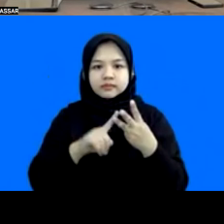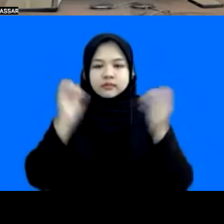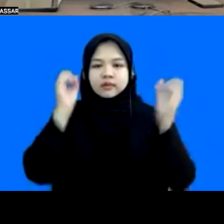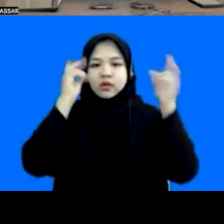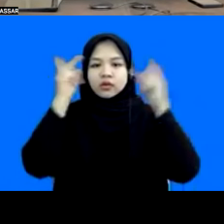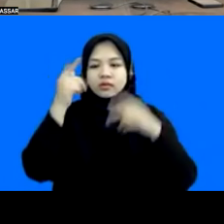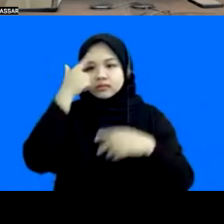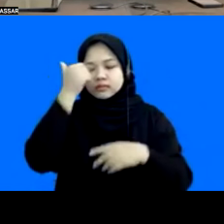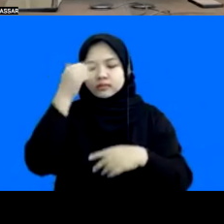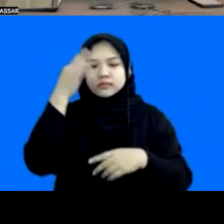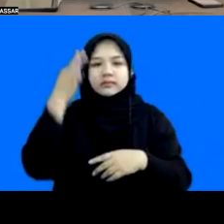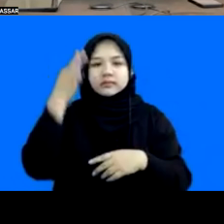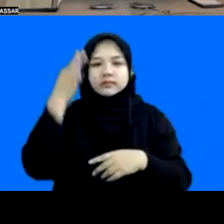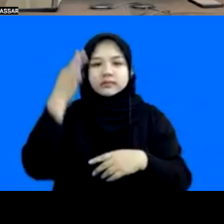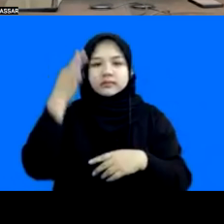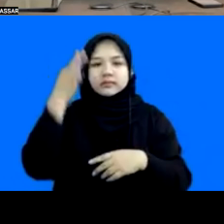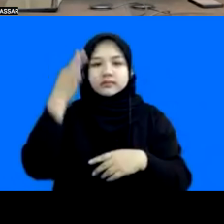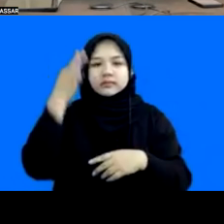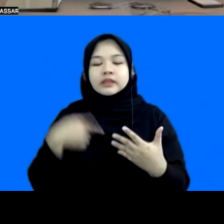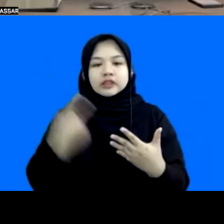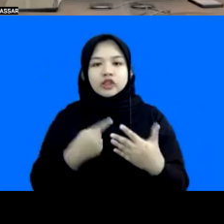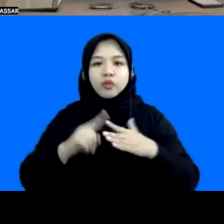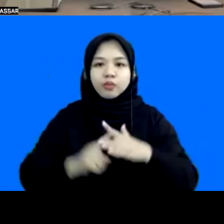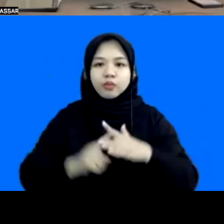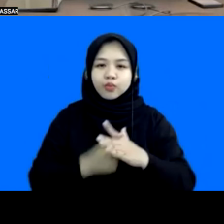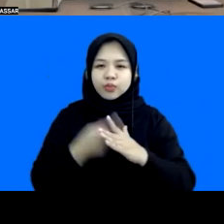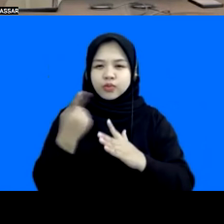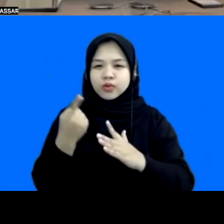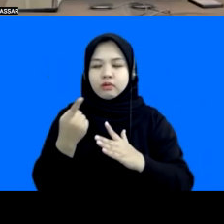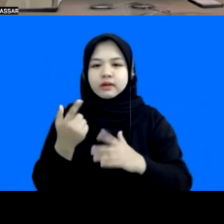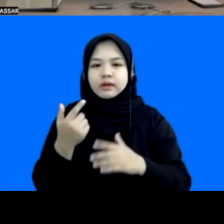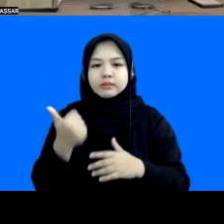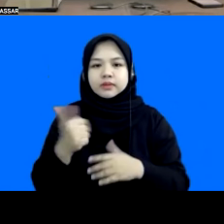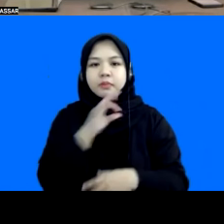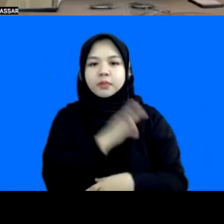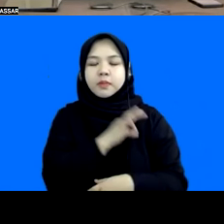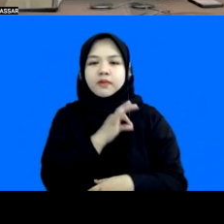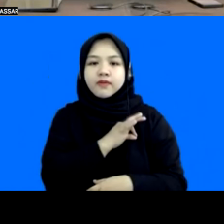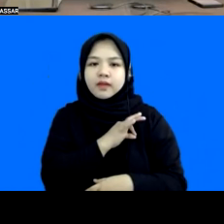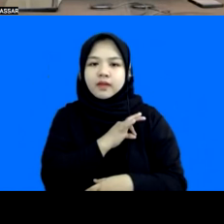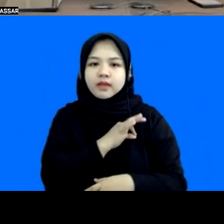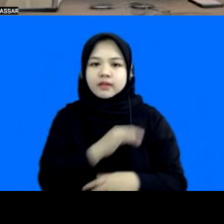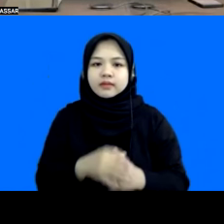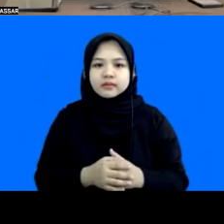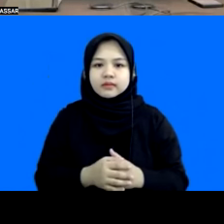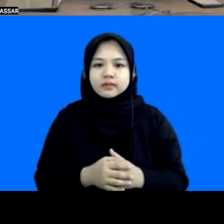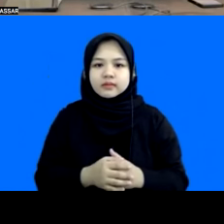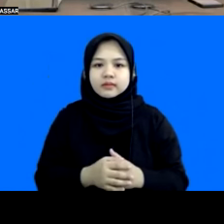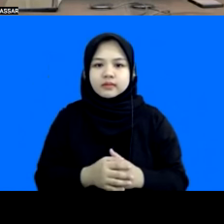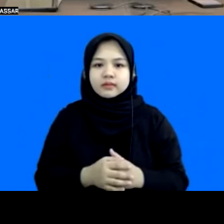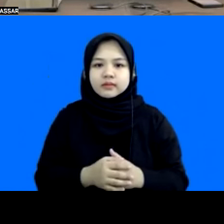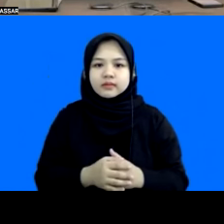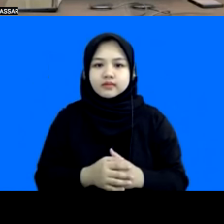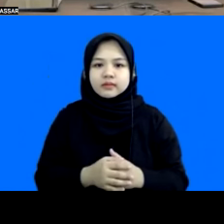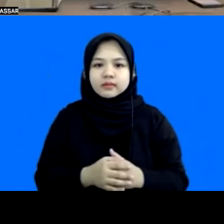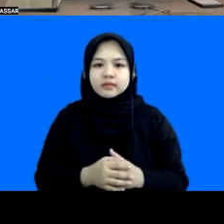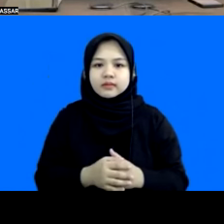is, the third concept of Sombre and Smart City is we start with useful